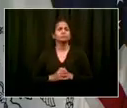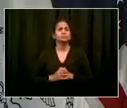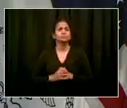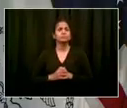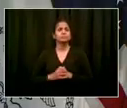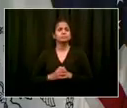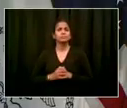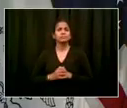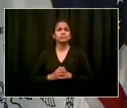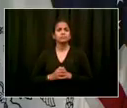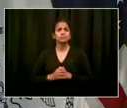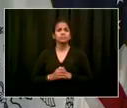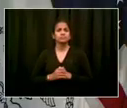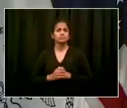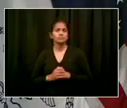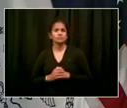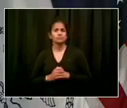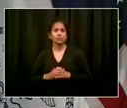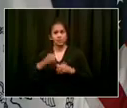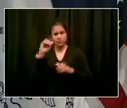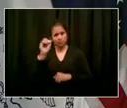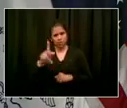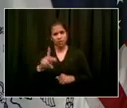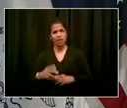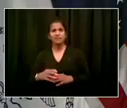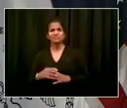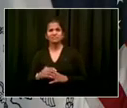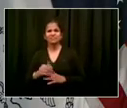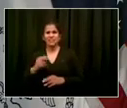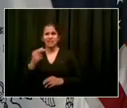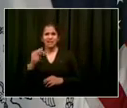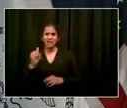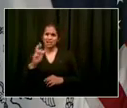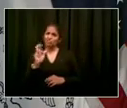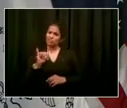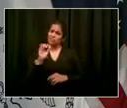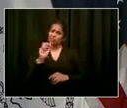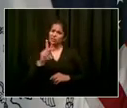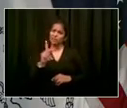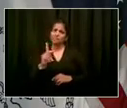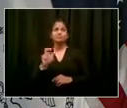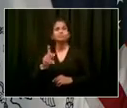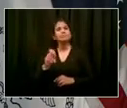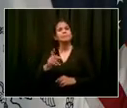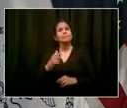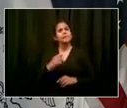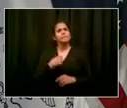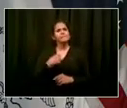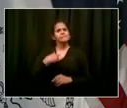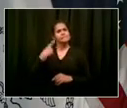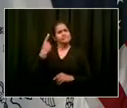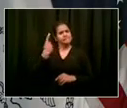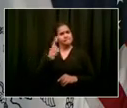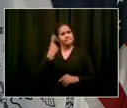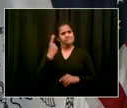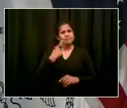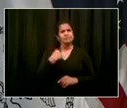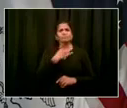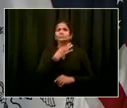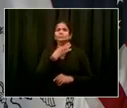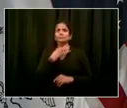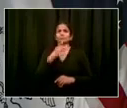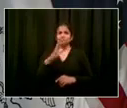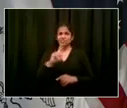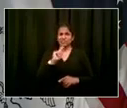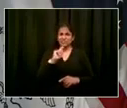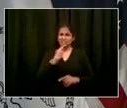Okay, I'm curious as to why it still seems to be an acute problem, but I want to go on to... Well, actually, Henry,